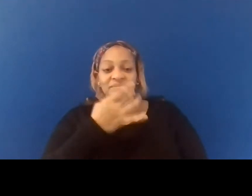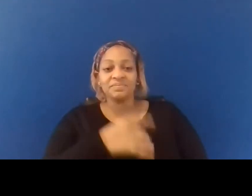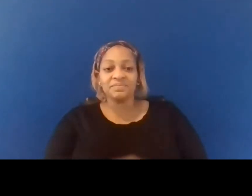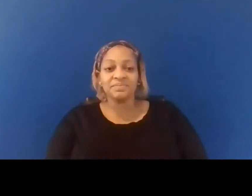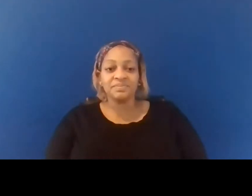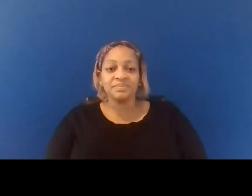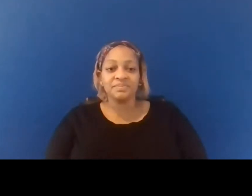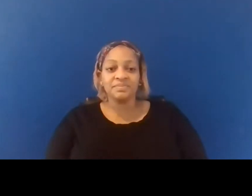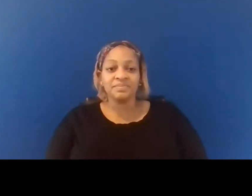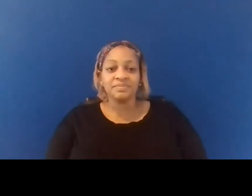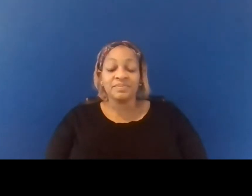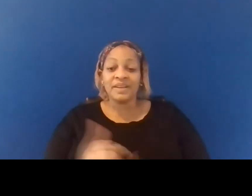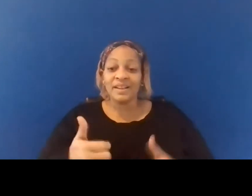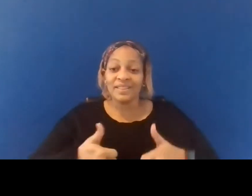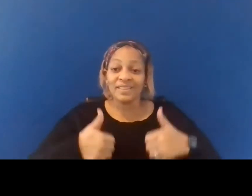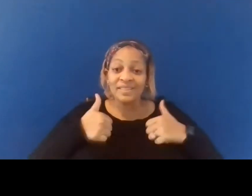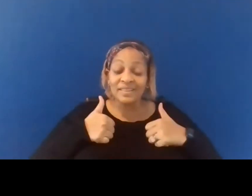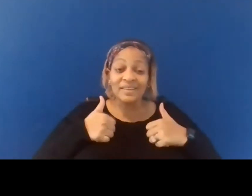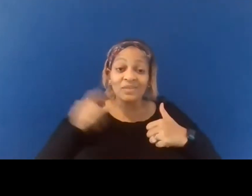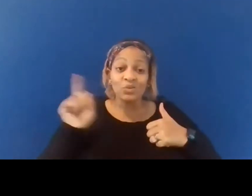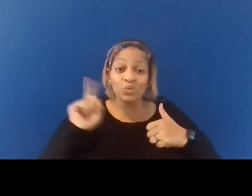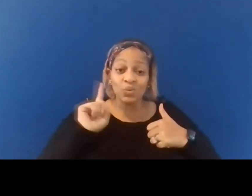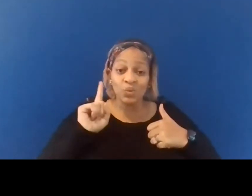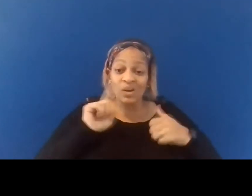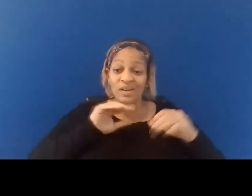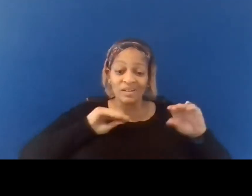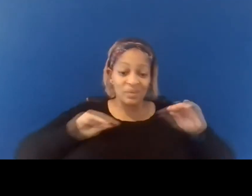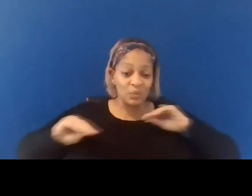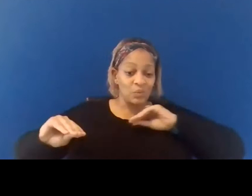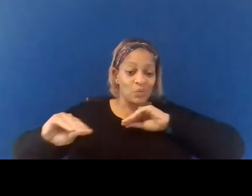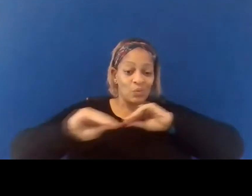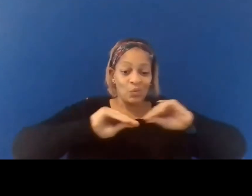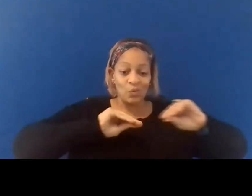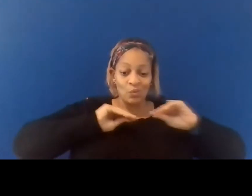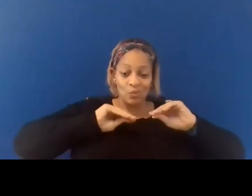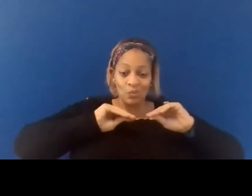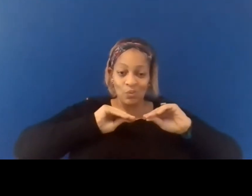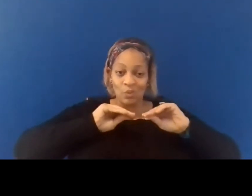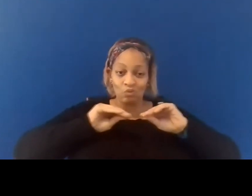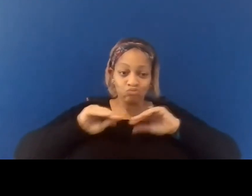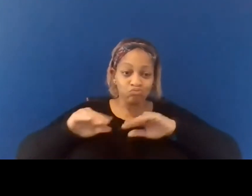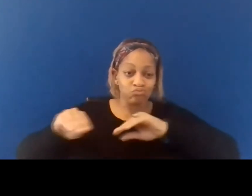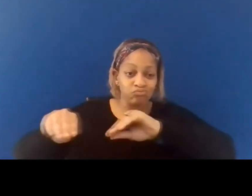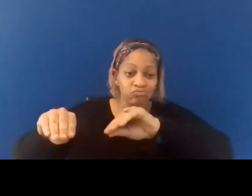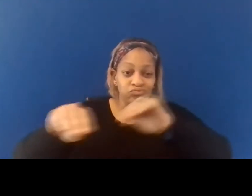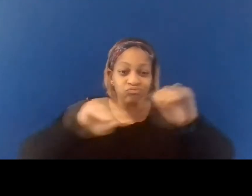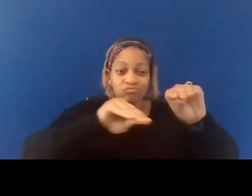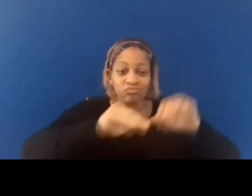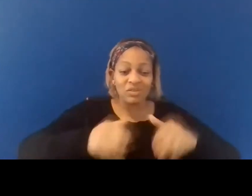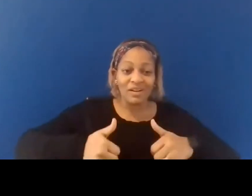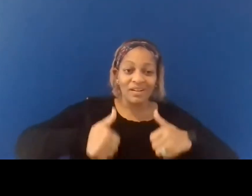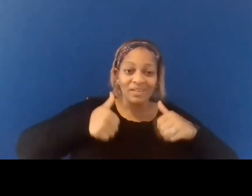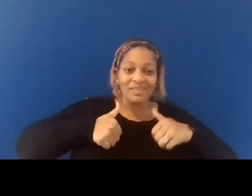that lives and moves and has its very beingness on this planet.